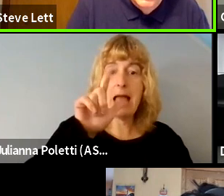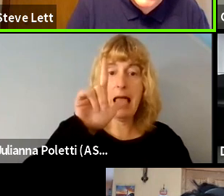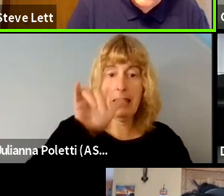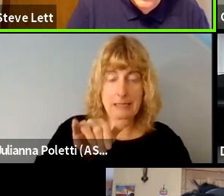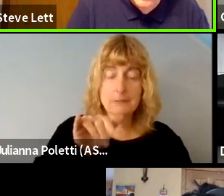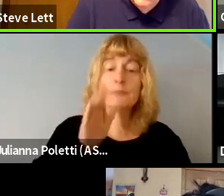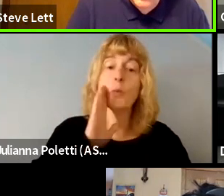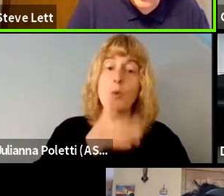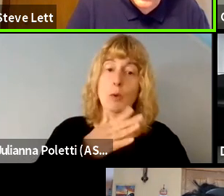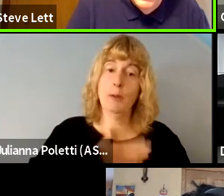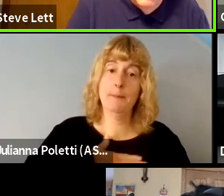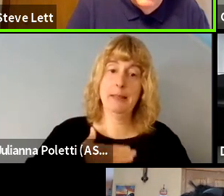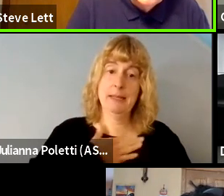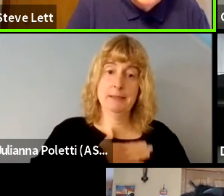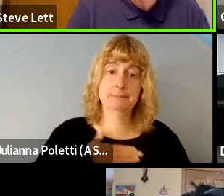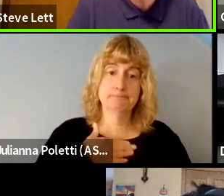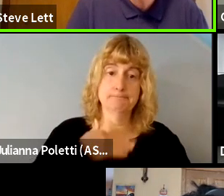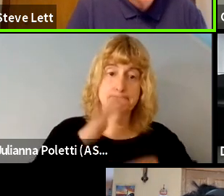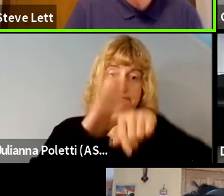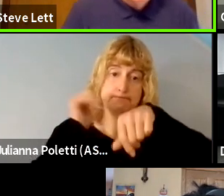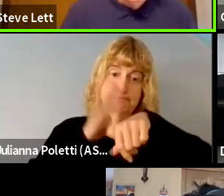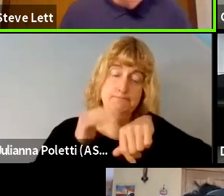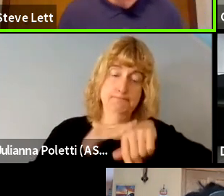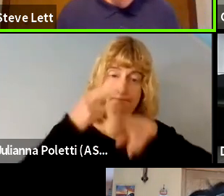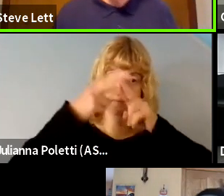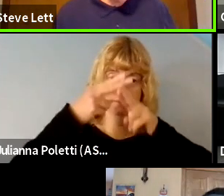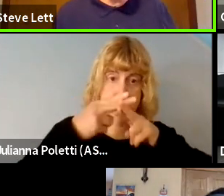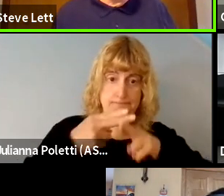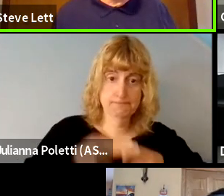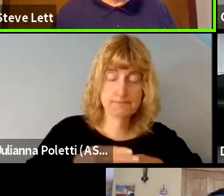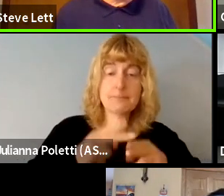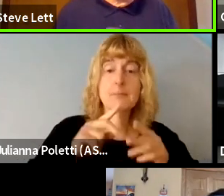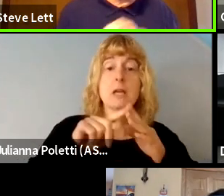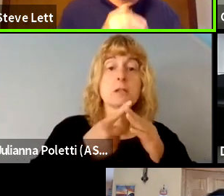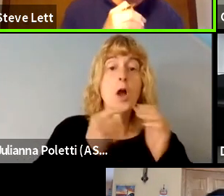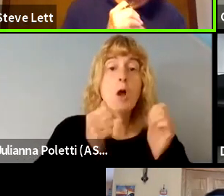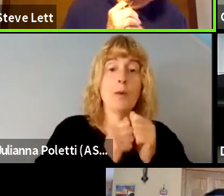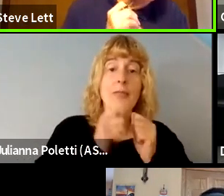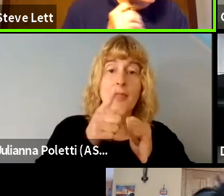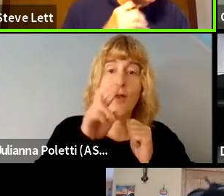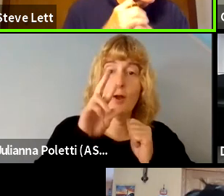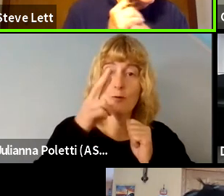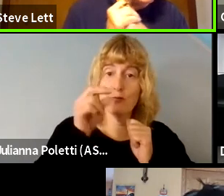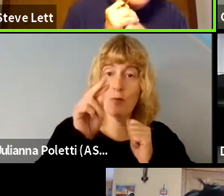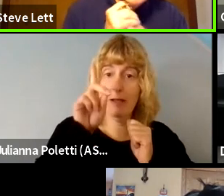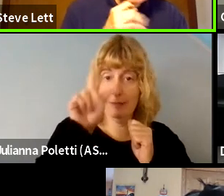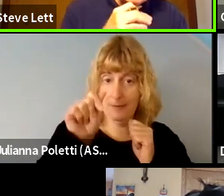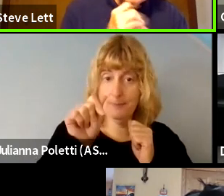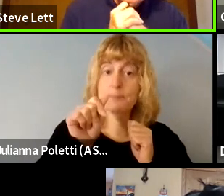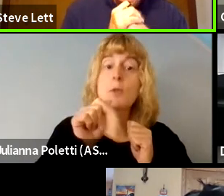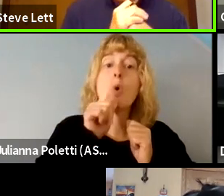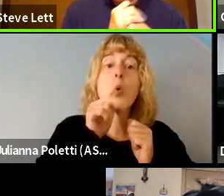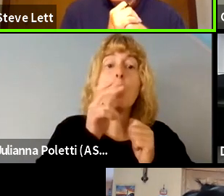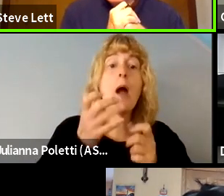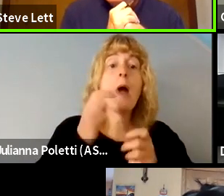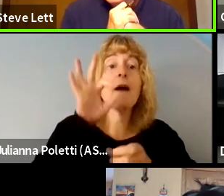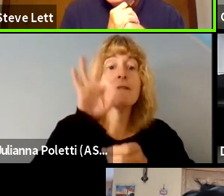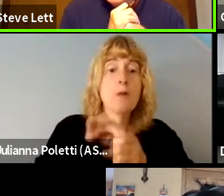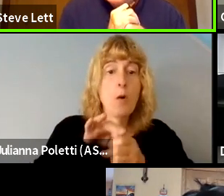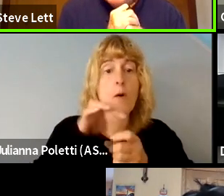will you please call the roll? And we'll start with Rhonda. All those who would vote to have Rhonda on as